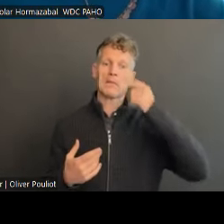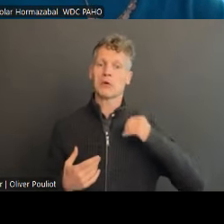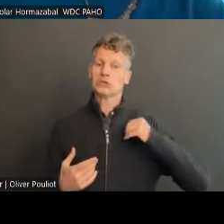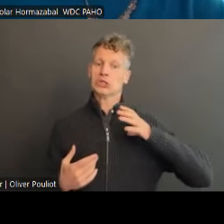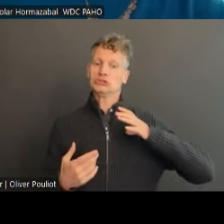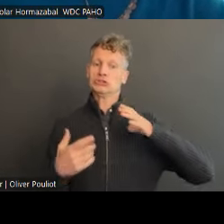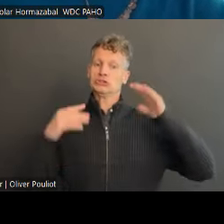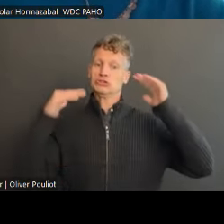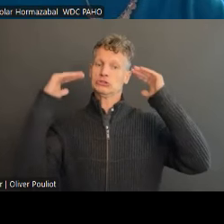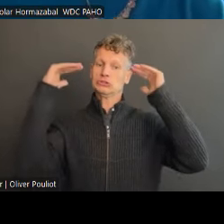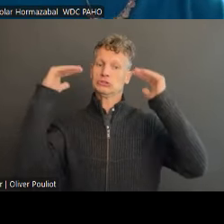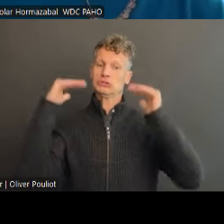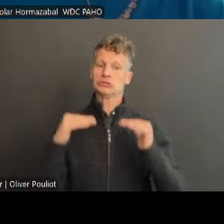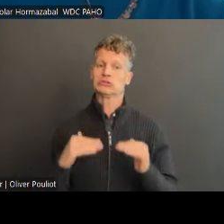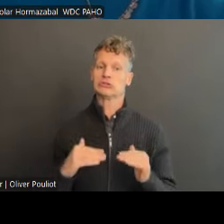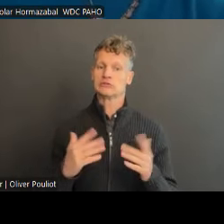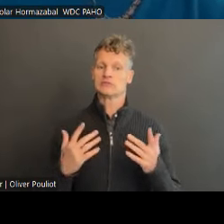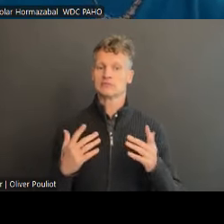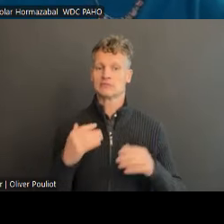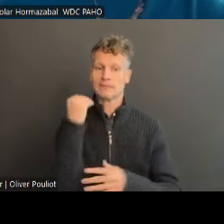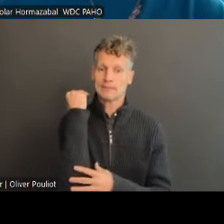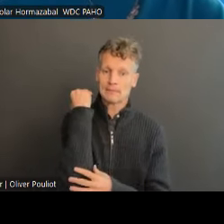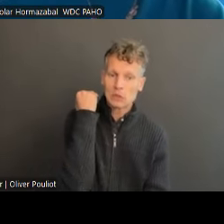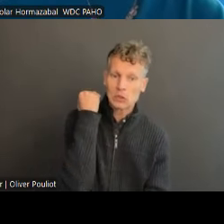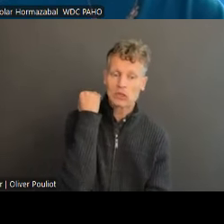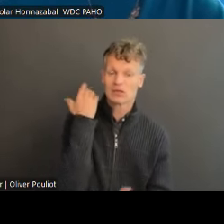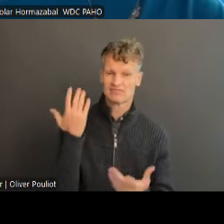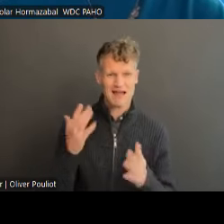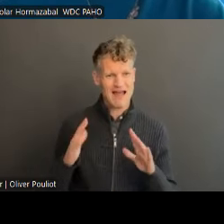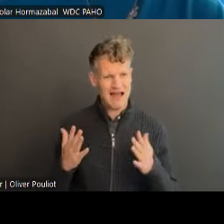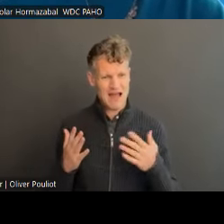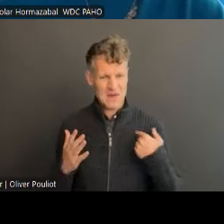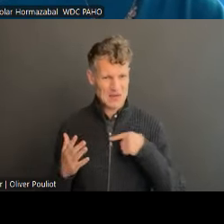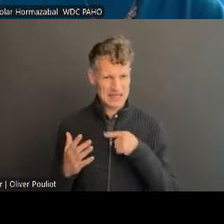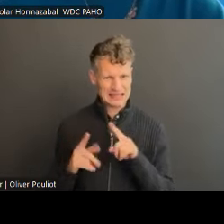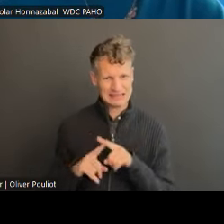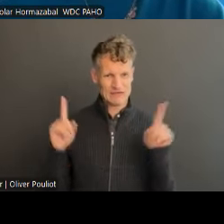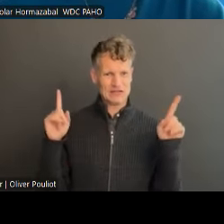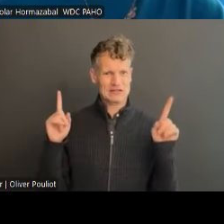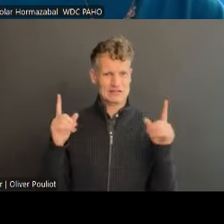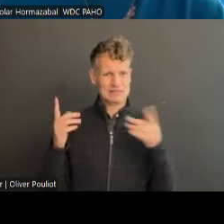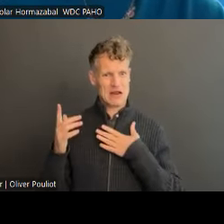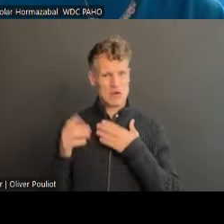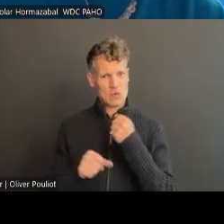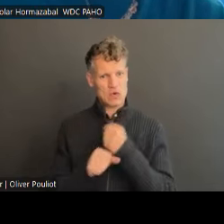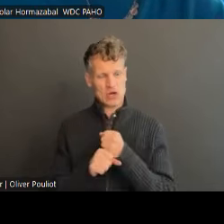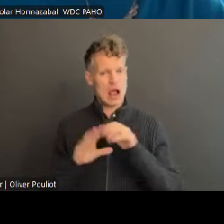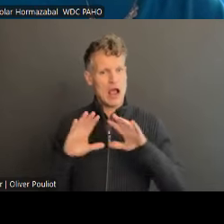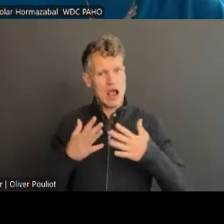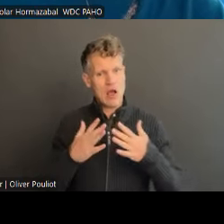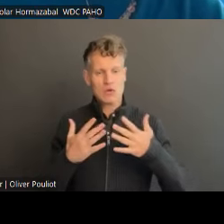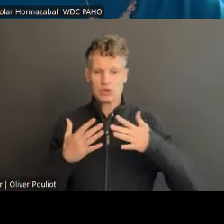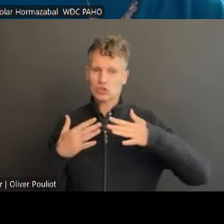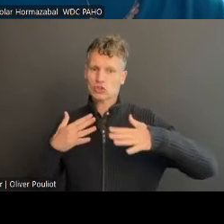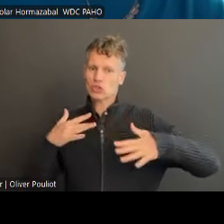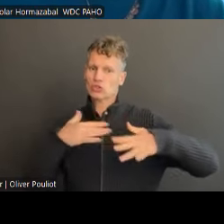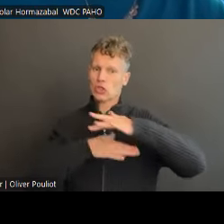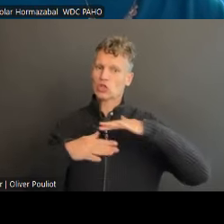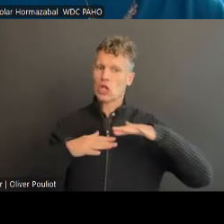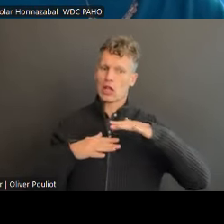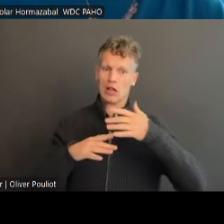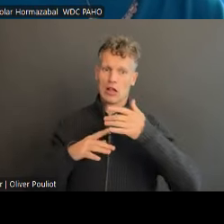do differently in our work so that we advance equity? How do we totally integrate social determination in our job?